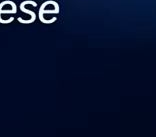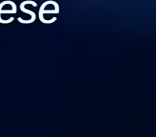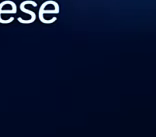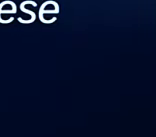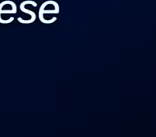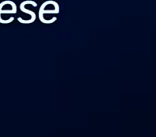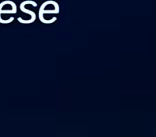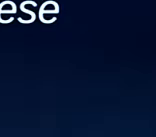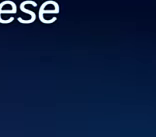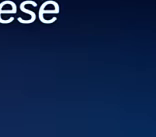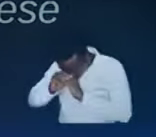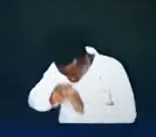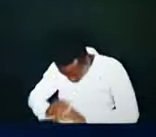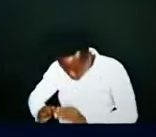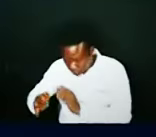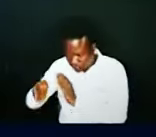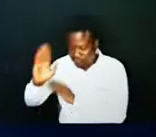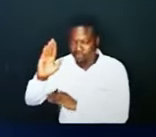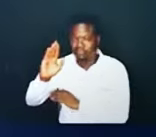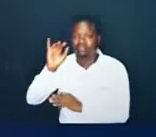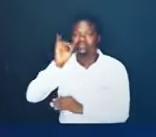Israel.